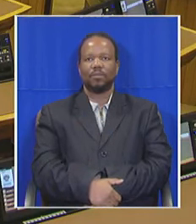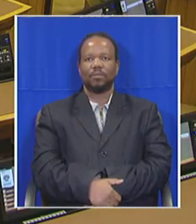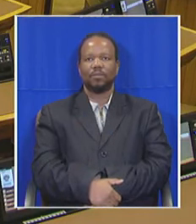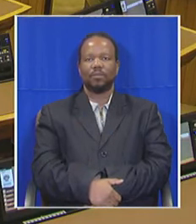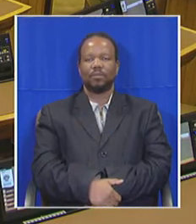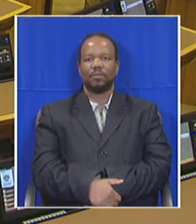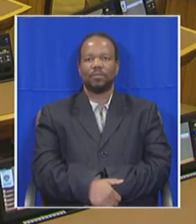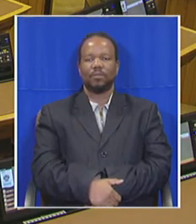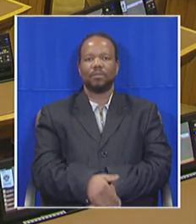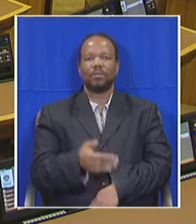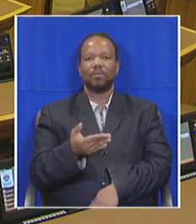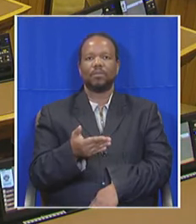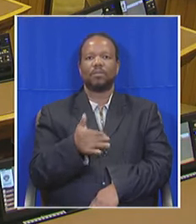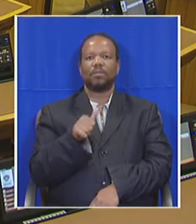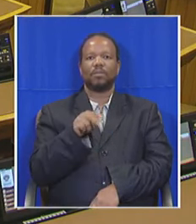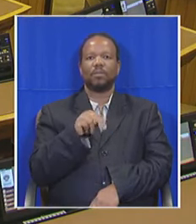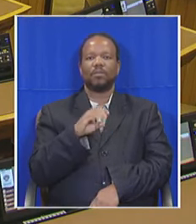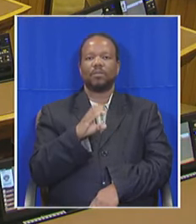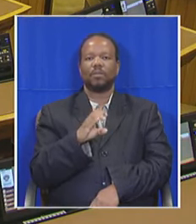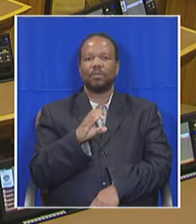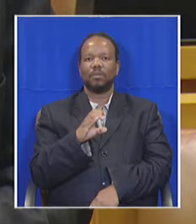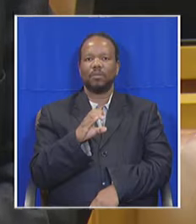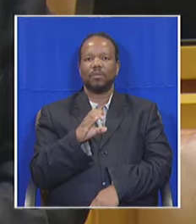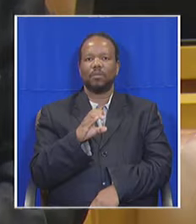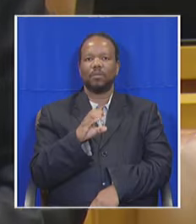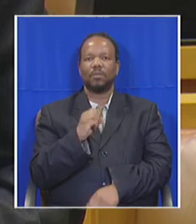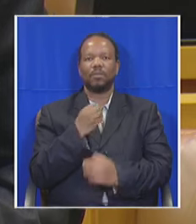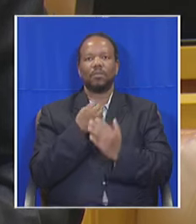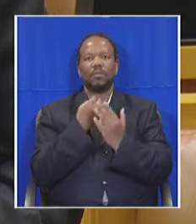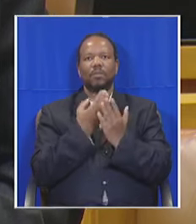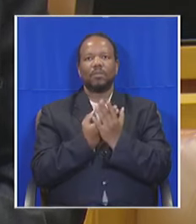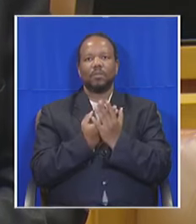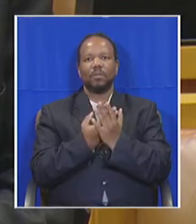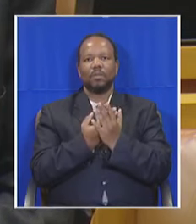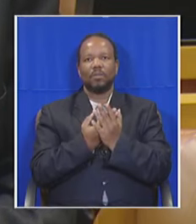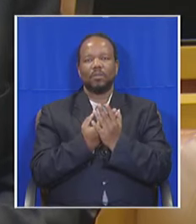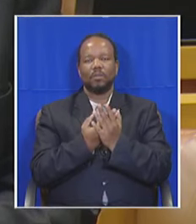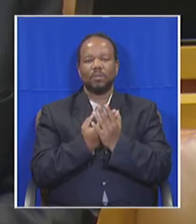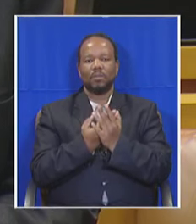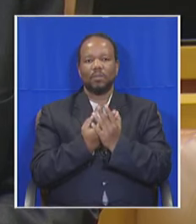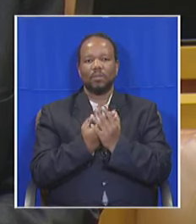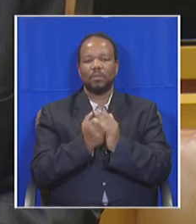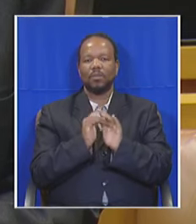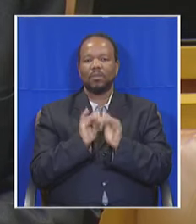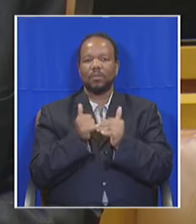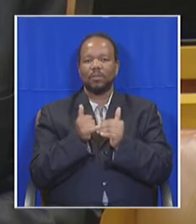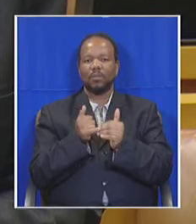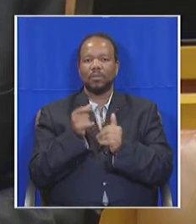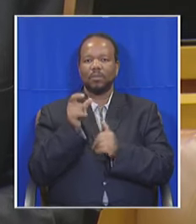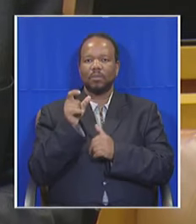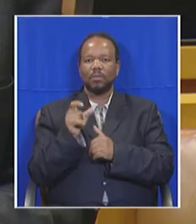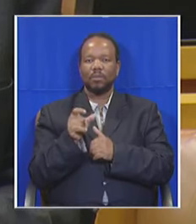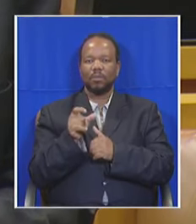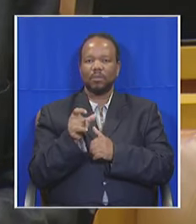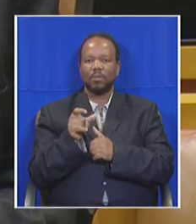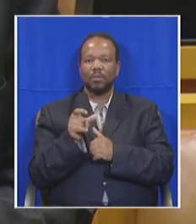The African National Congress moves without notice that the House notes with sadness the death of well-known